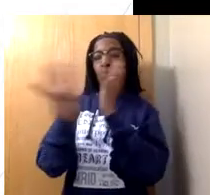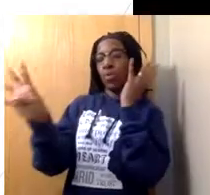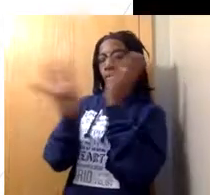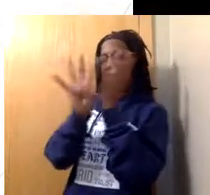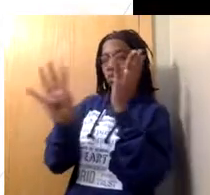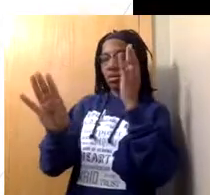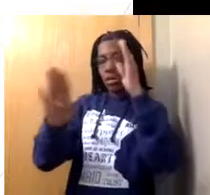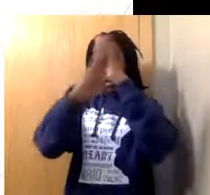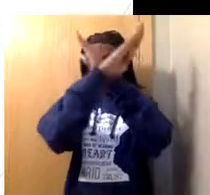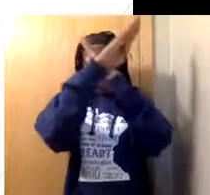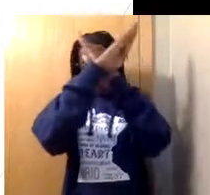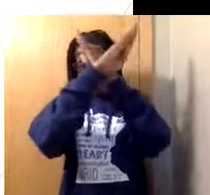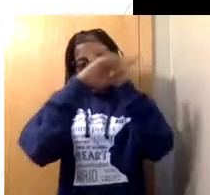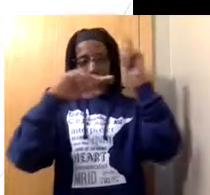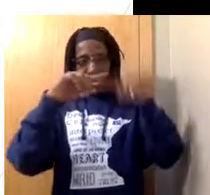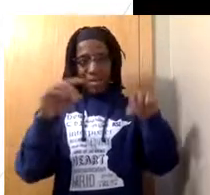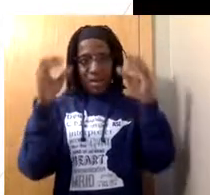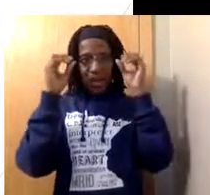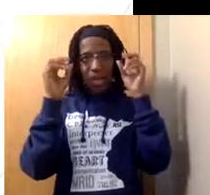more clear.